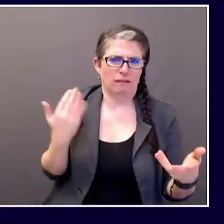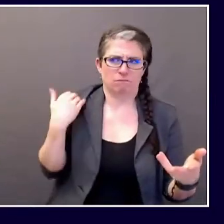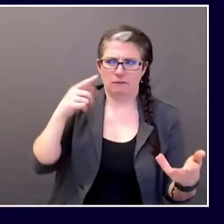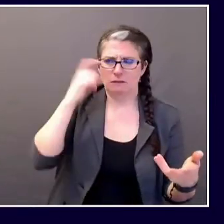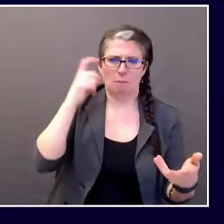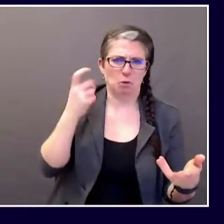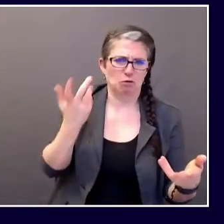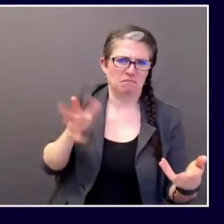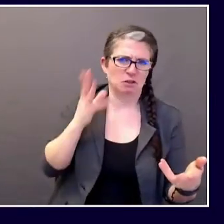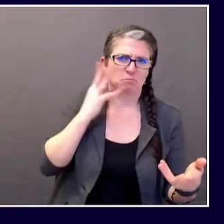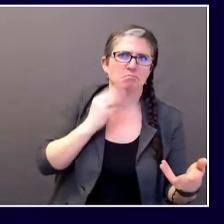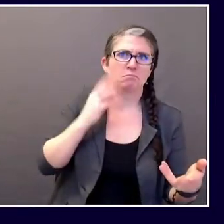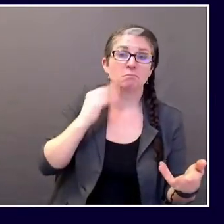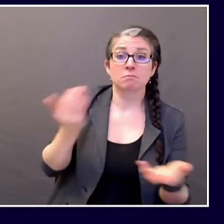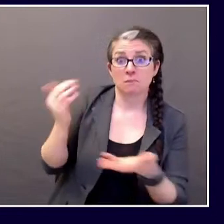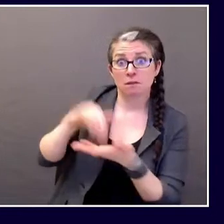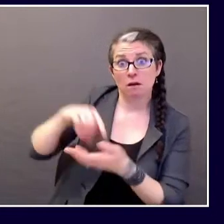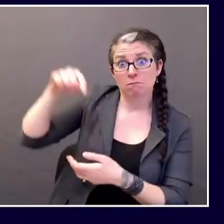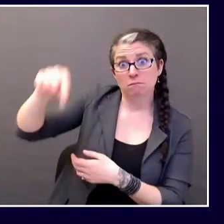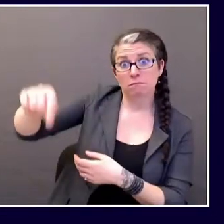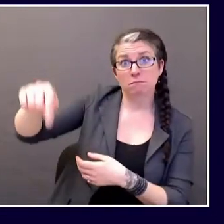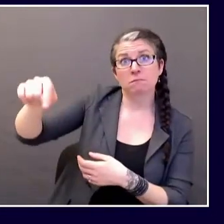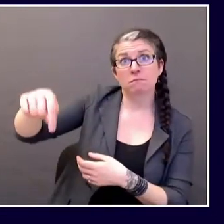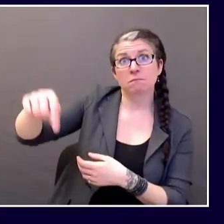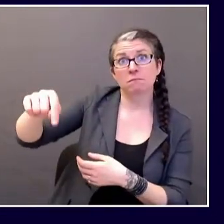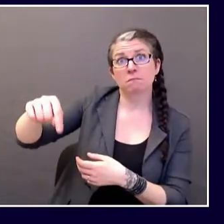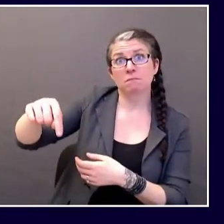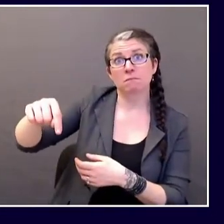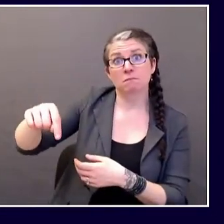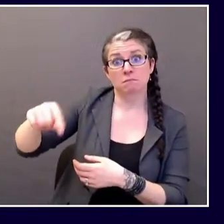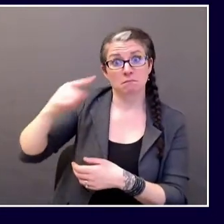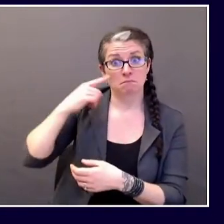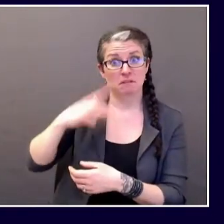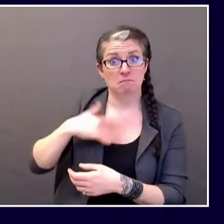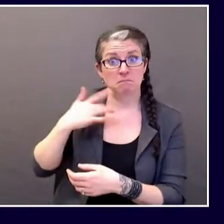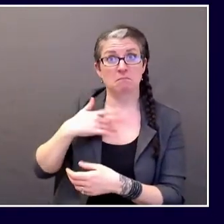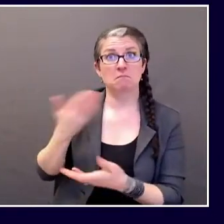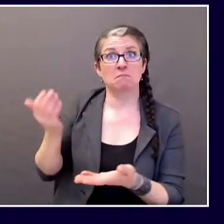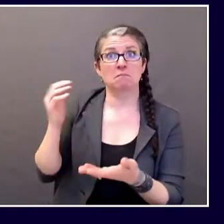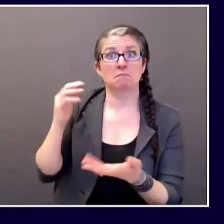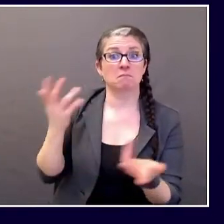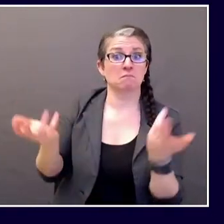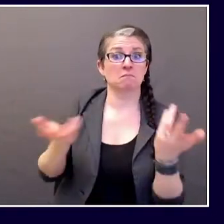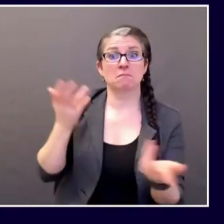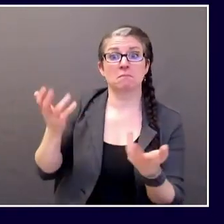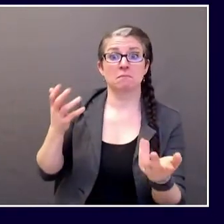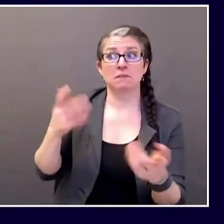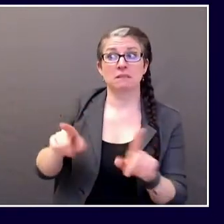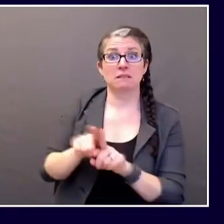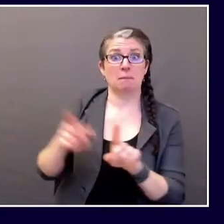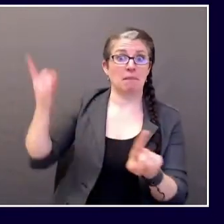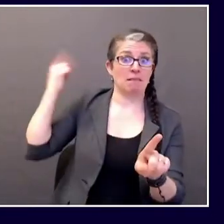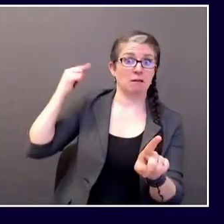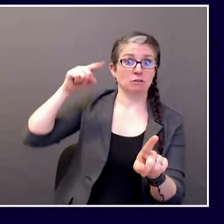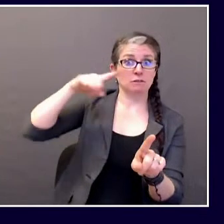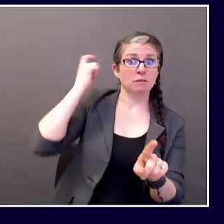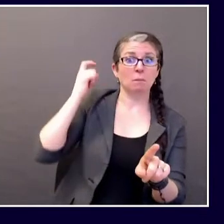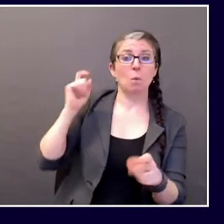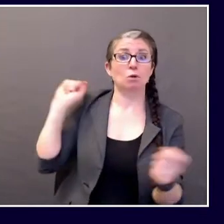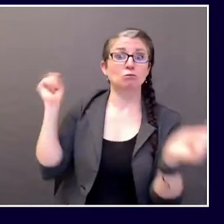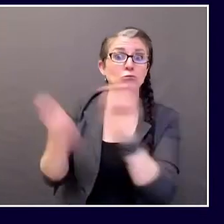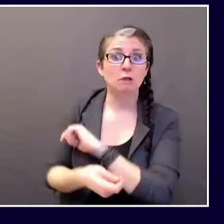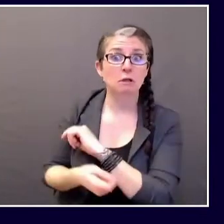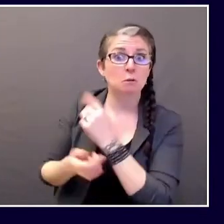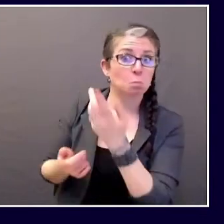summer? Because last summer, prospects for a vaccine were not there yet, and this was all very new,